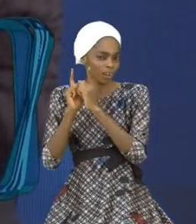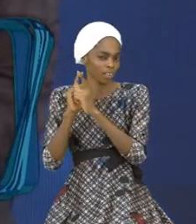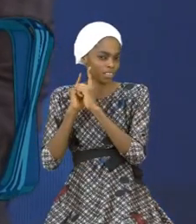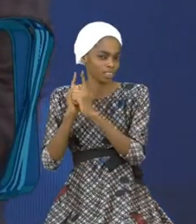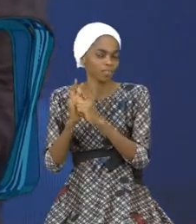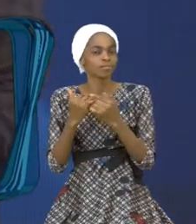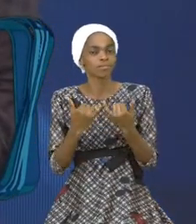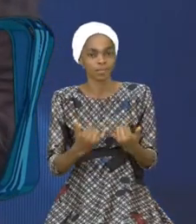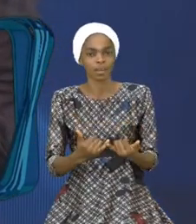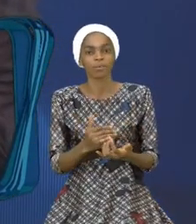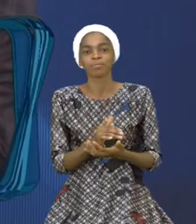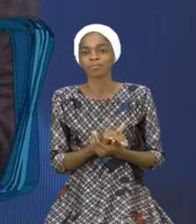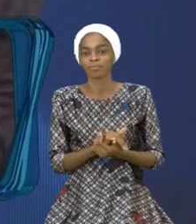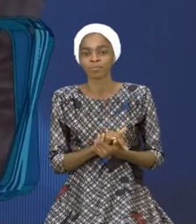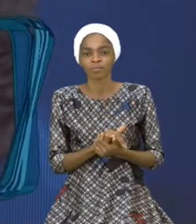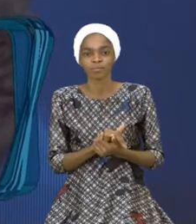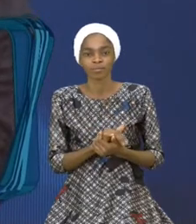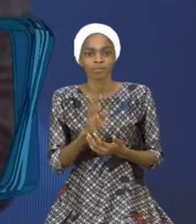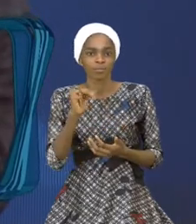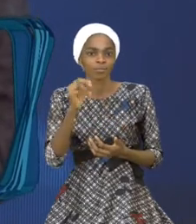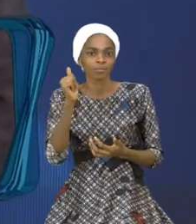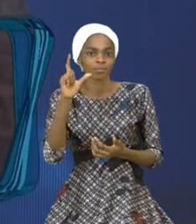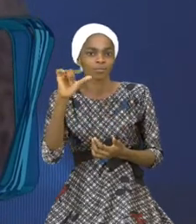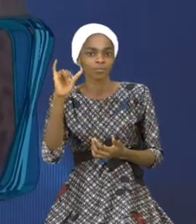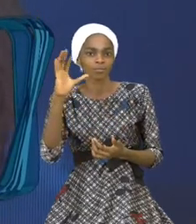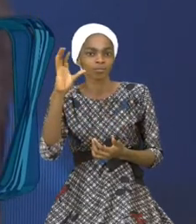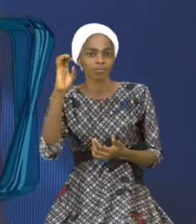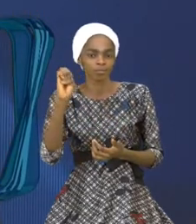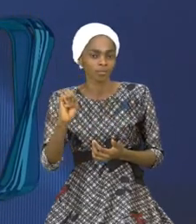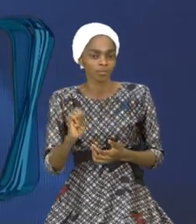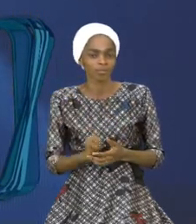Now, how do I lay something aside?